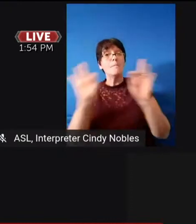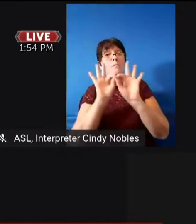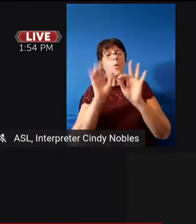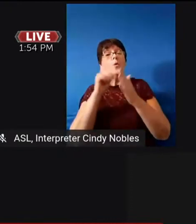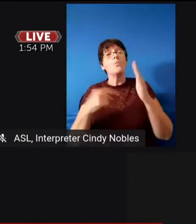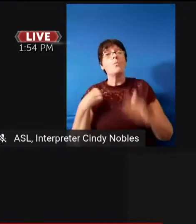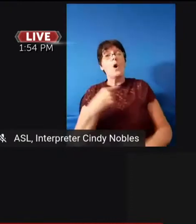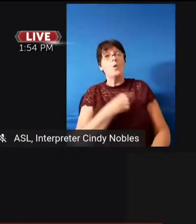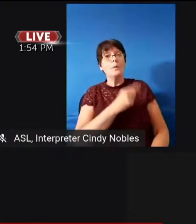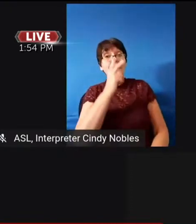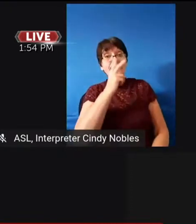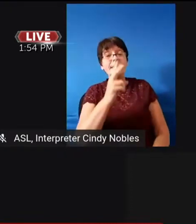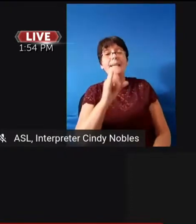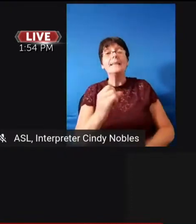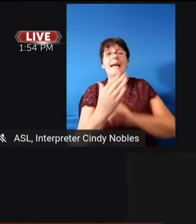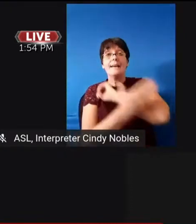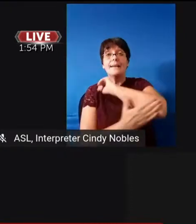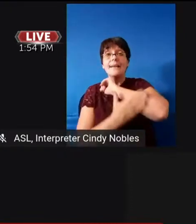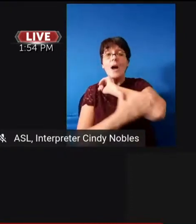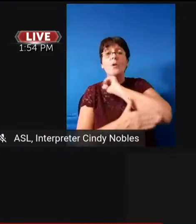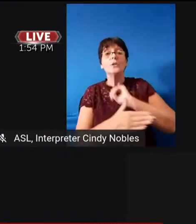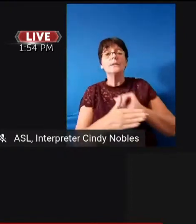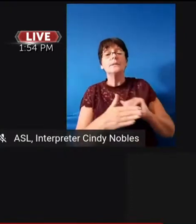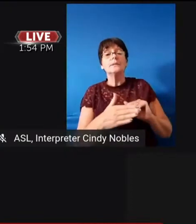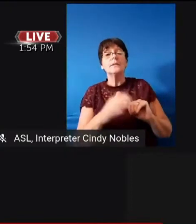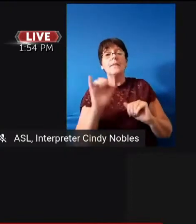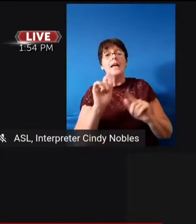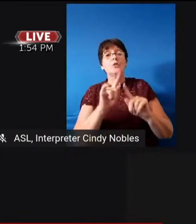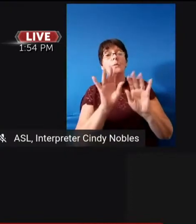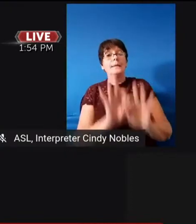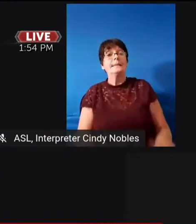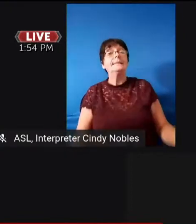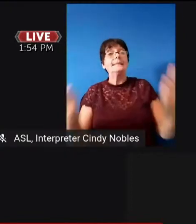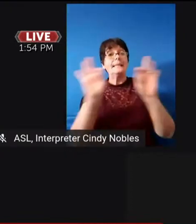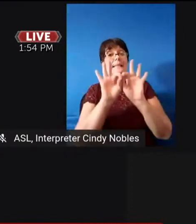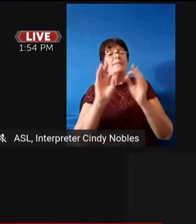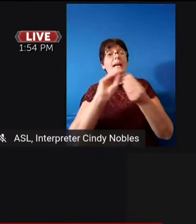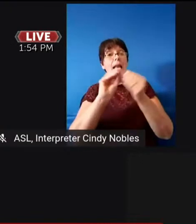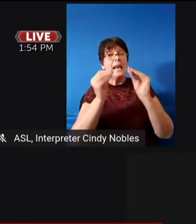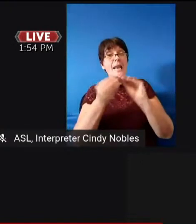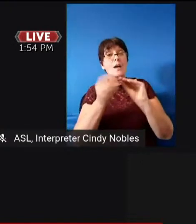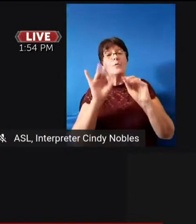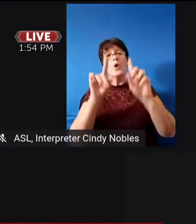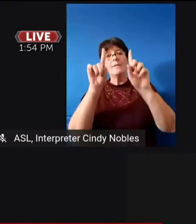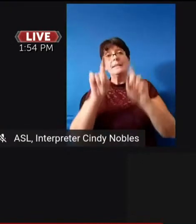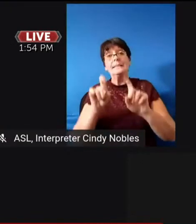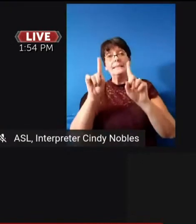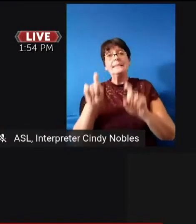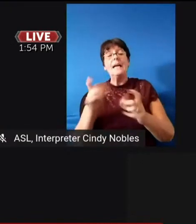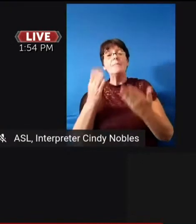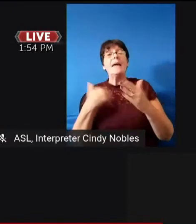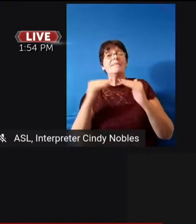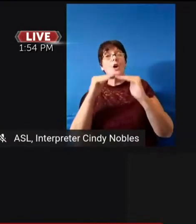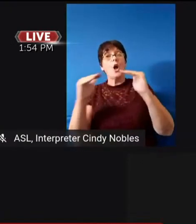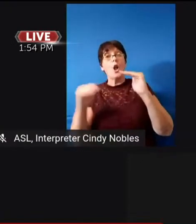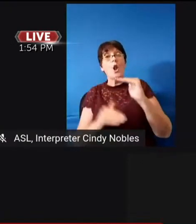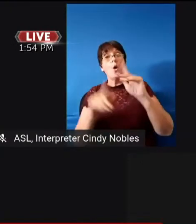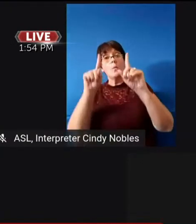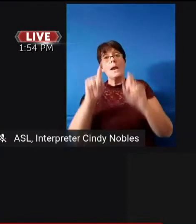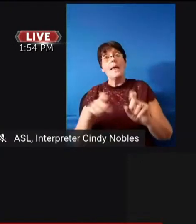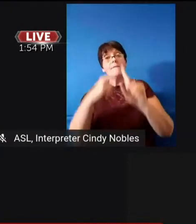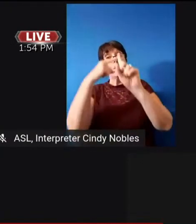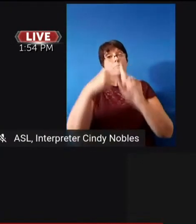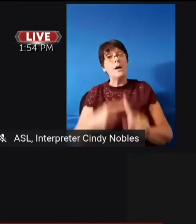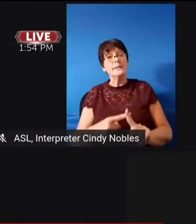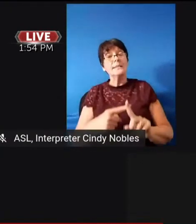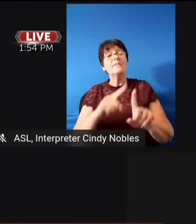is that counties that do a significant number of tests may have a lower test positivity,